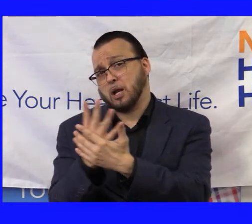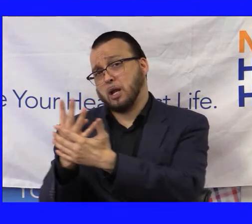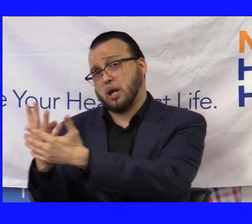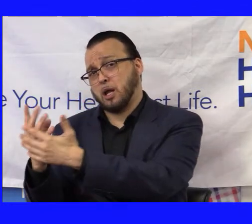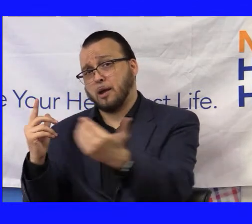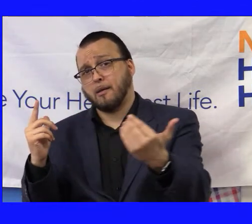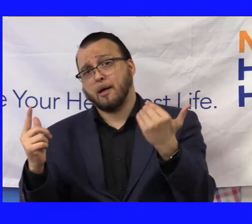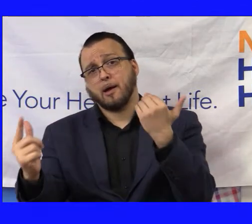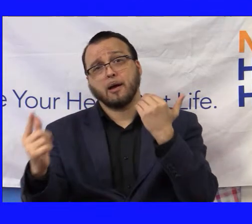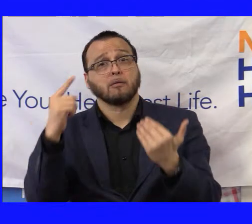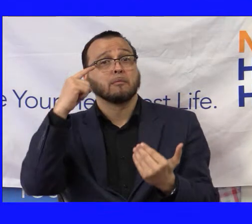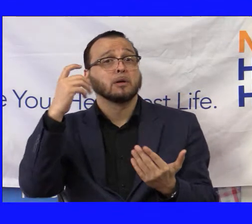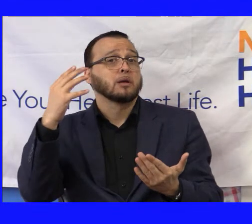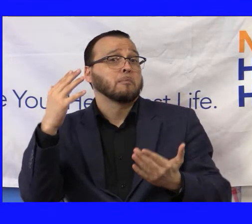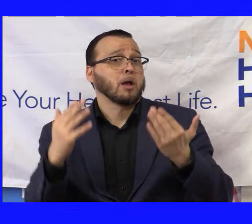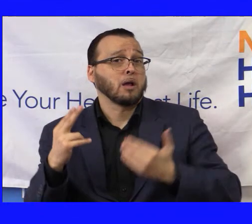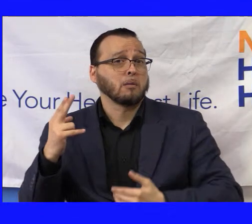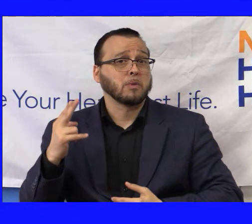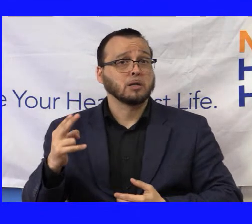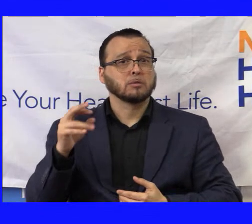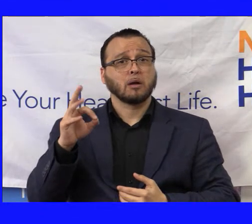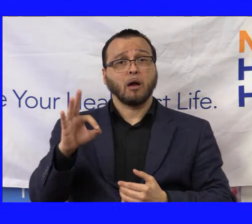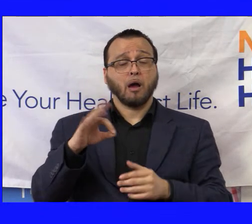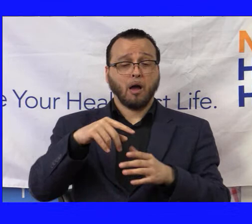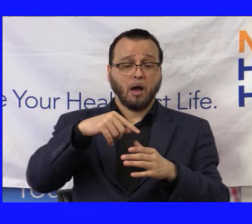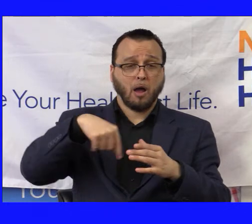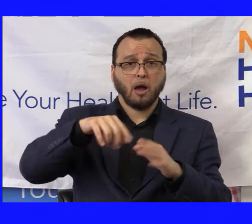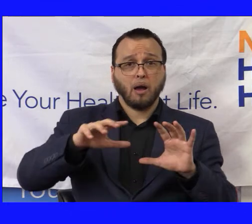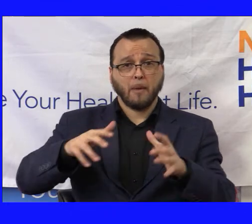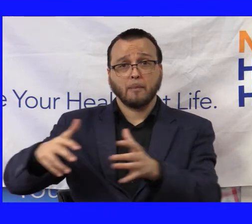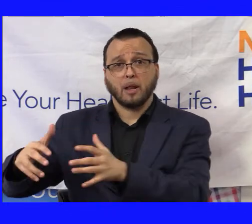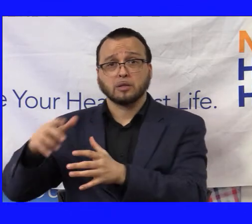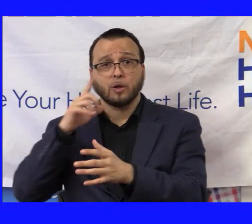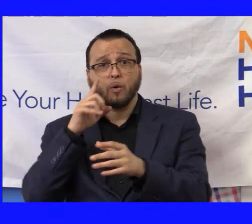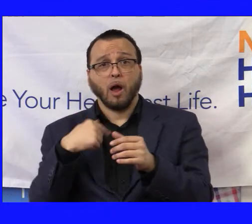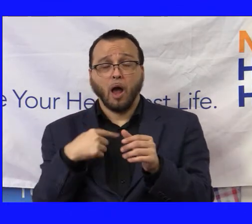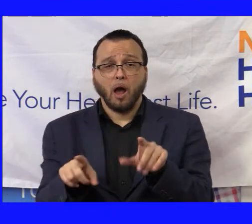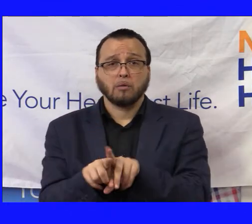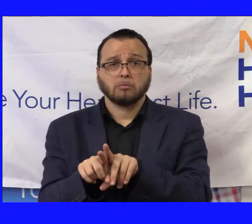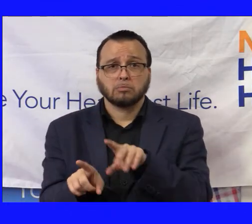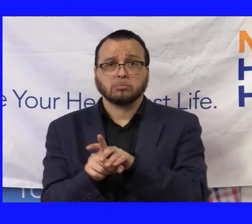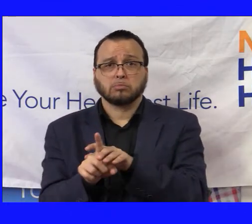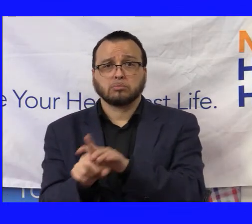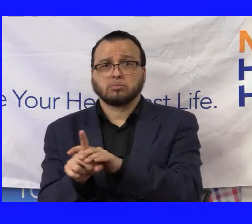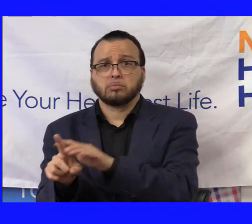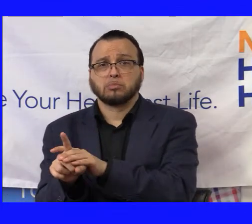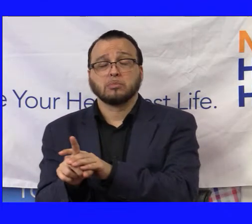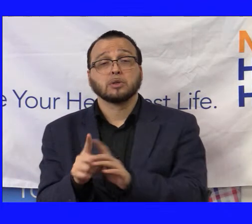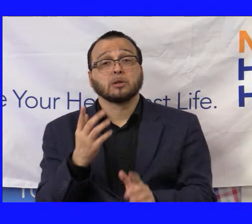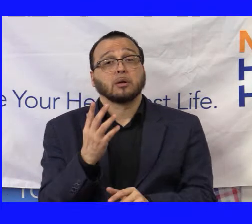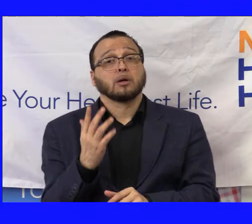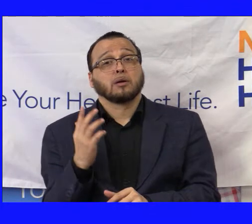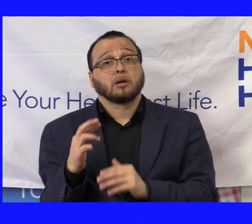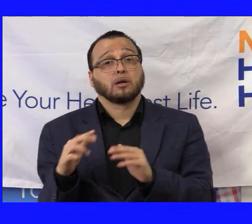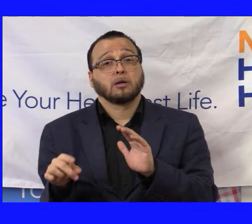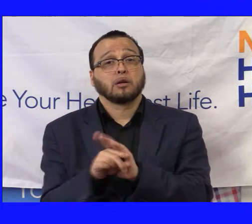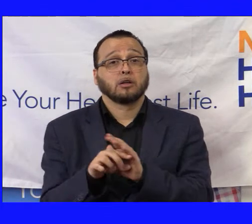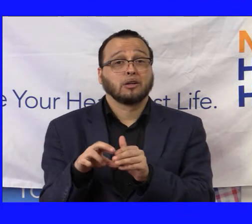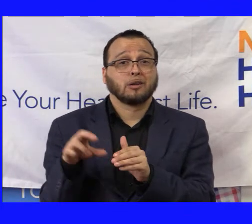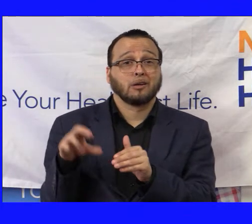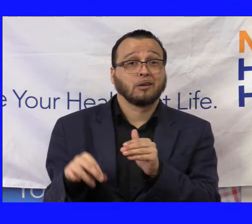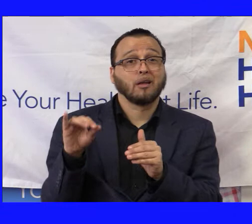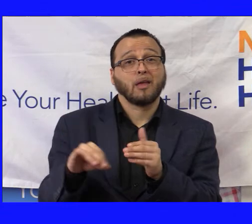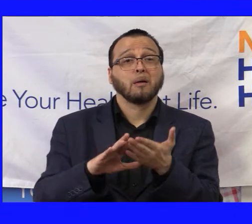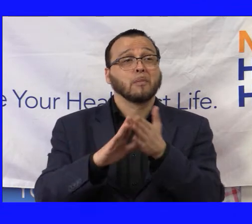maybe history will repeat itself and populations will continue to have the same outcomes. So the unintended consequence of this is that it actually normalizes